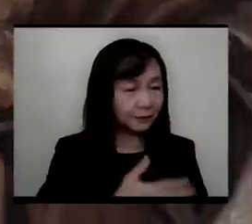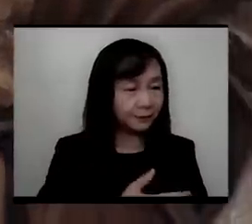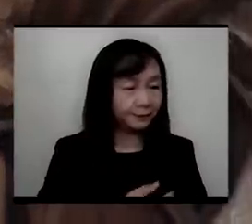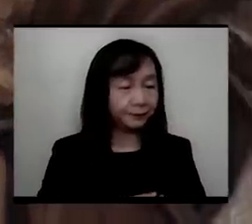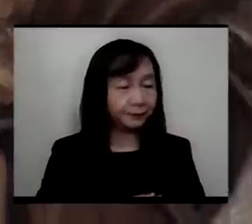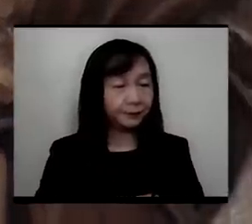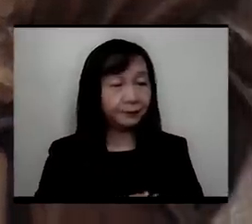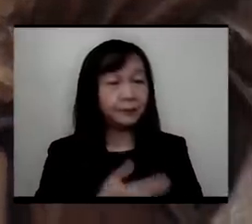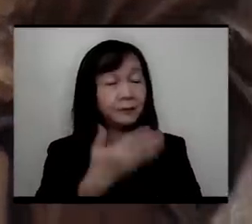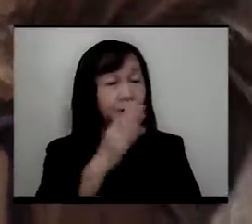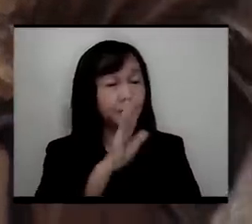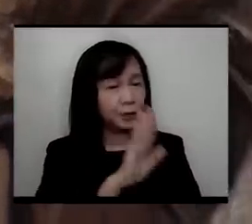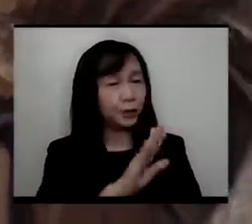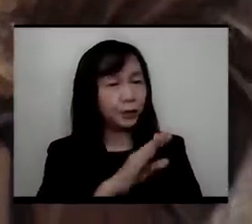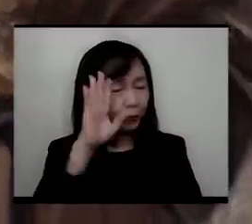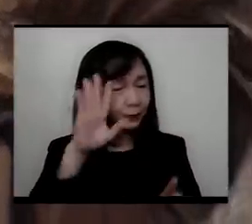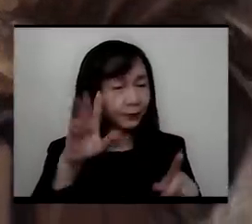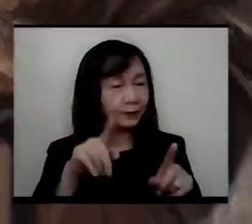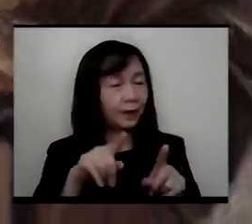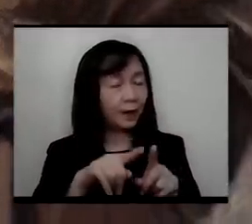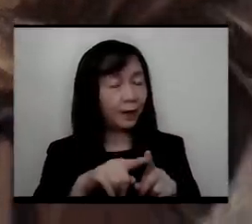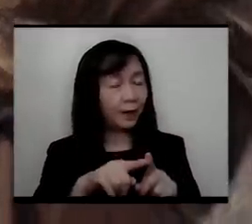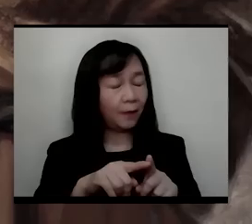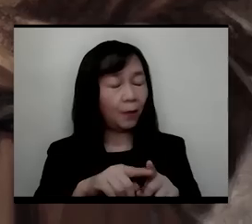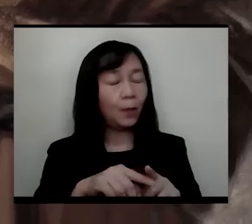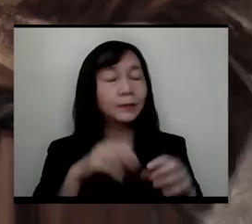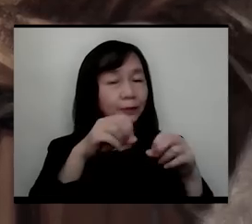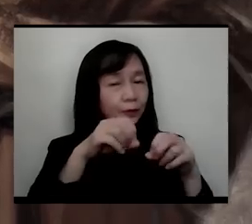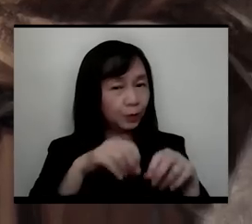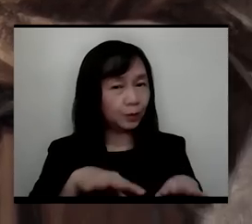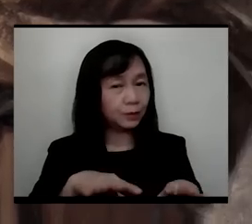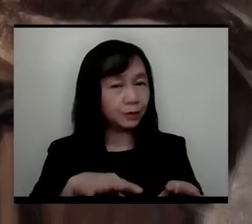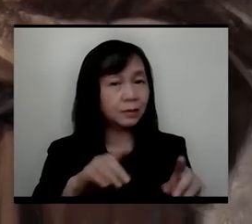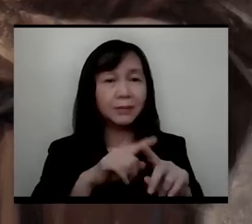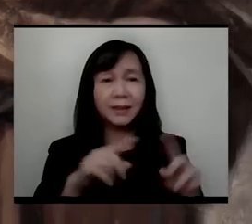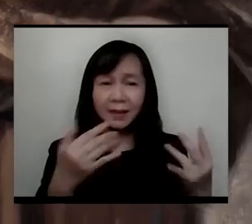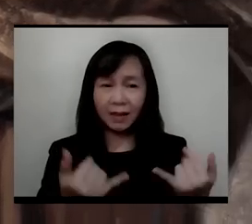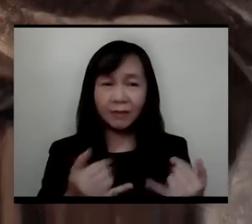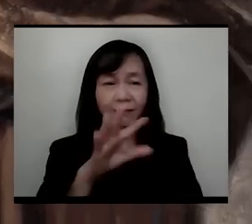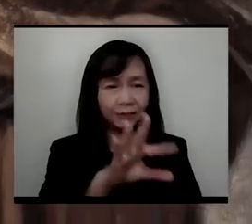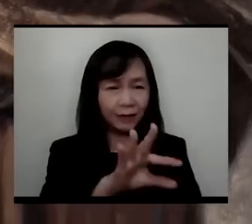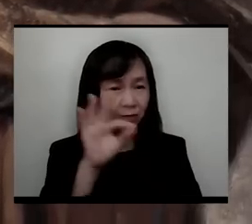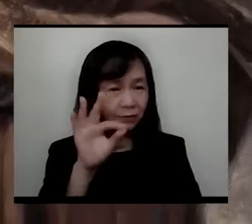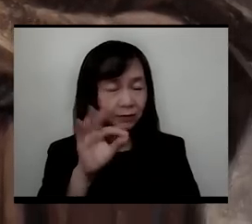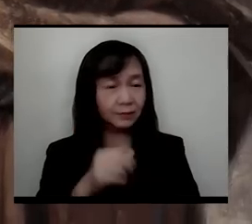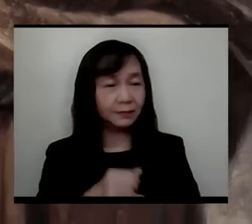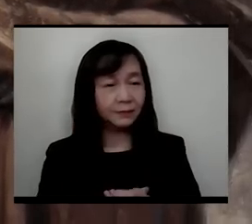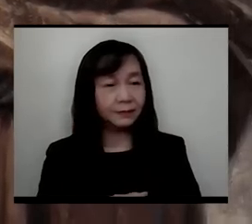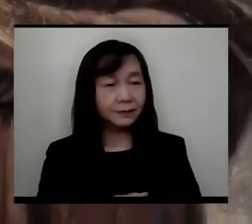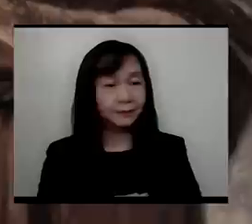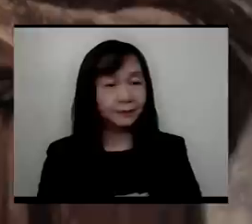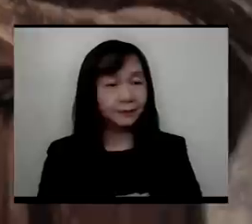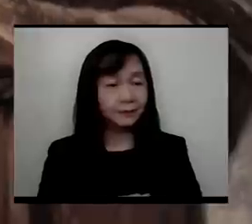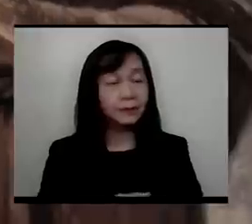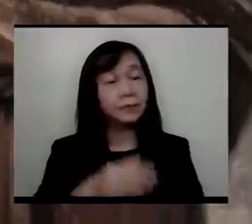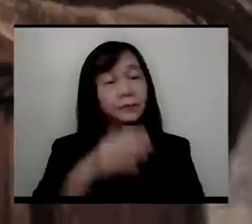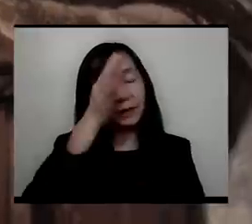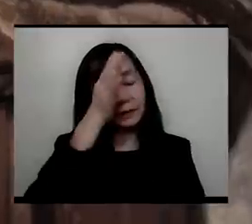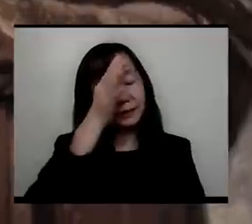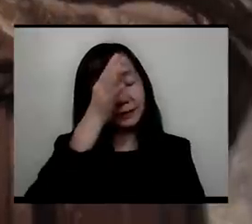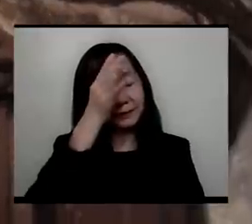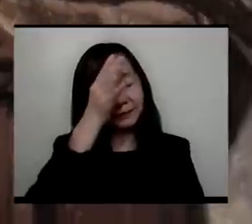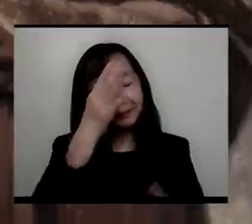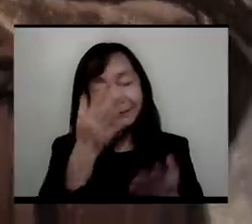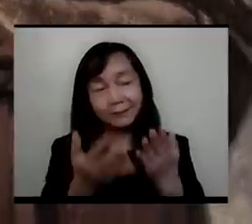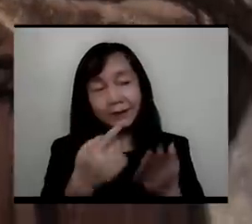Your brother Was lost And is found The father Seems to be